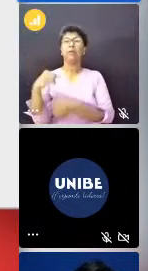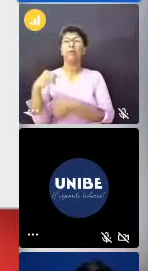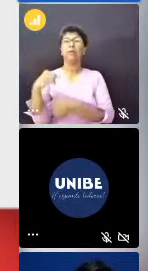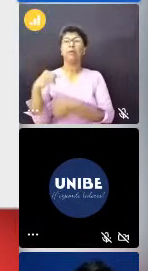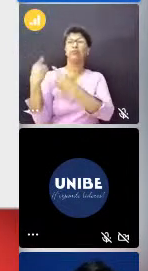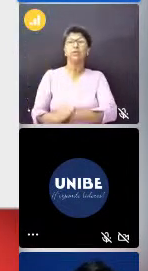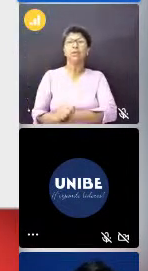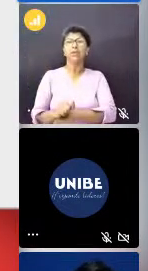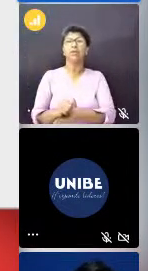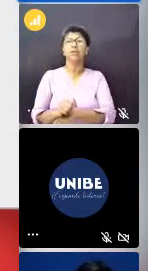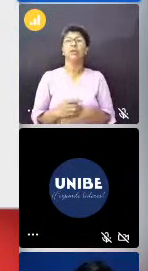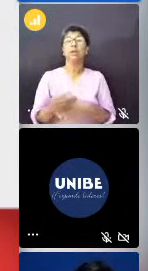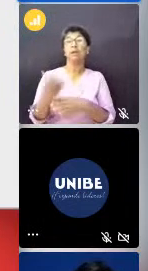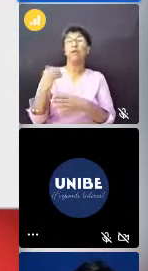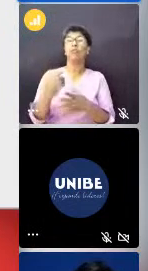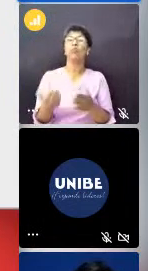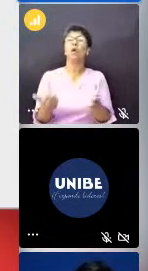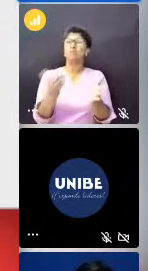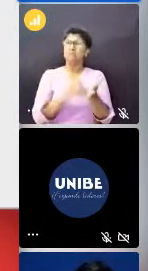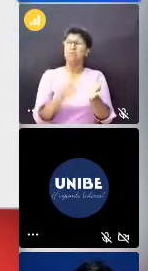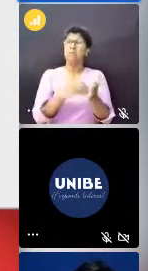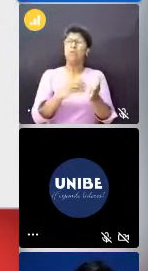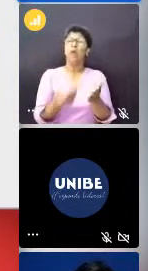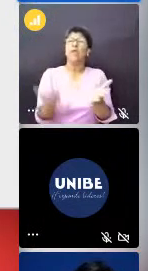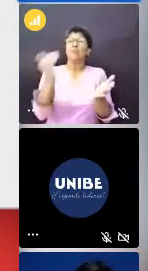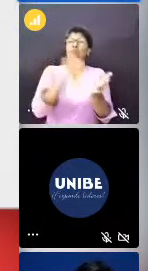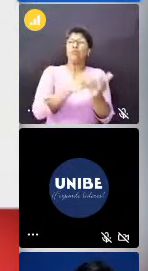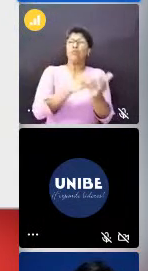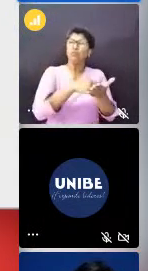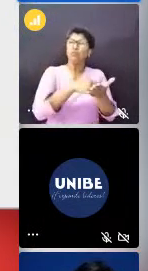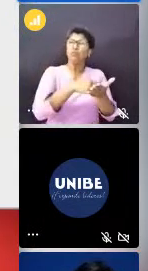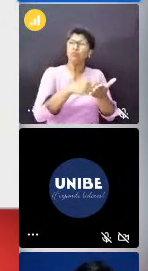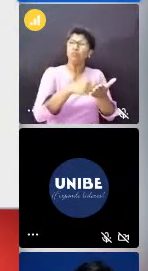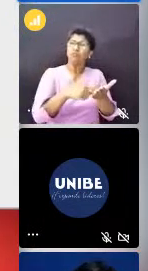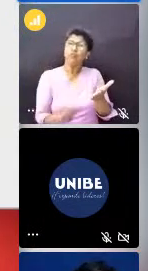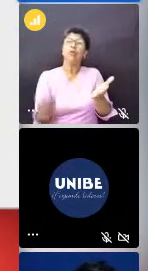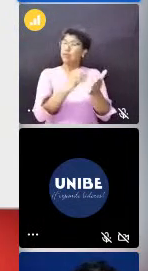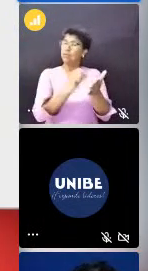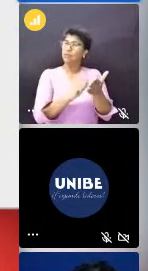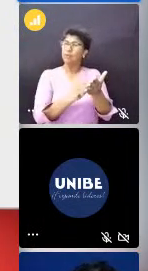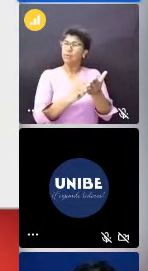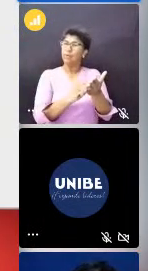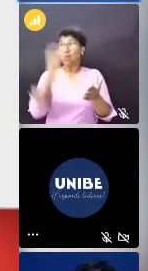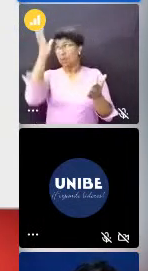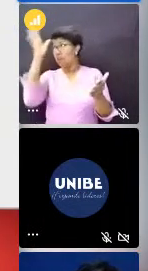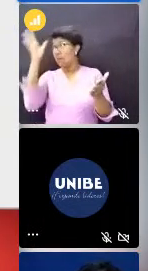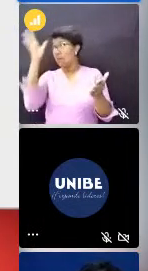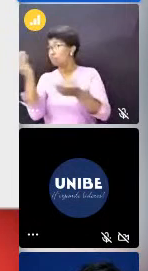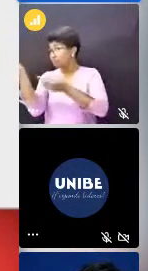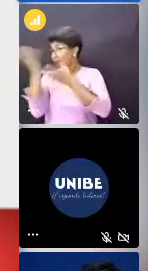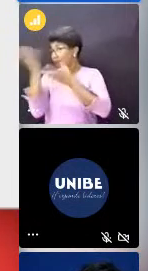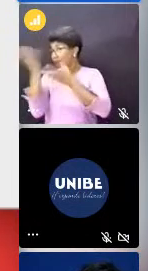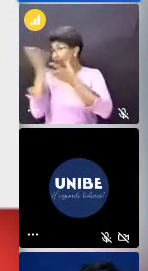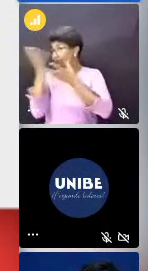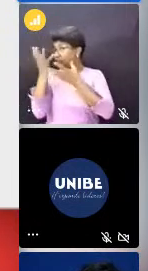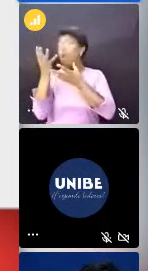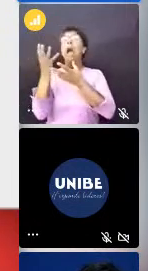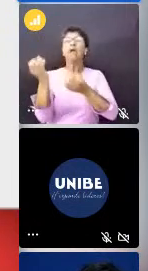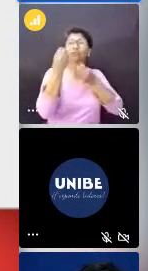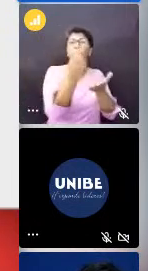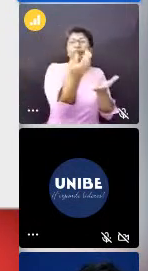several times with feedback received from parents and teachers and special pedagogues.